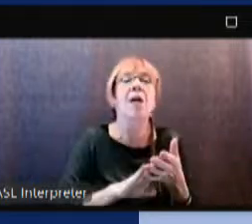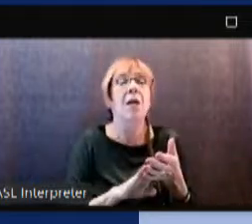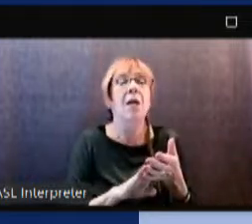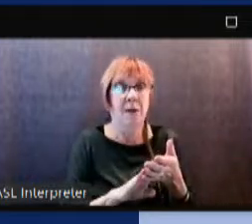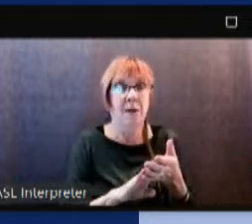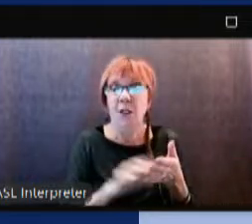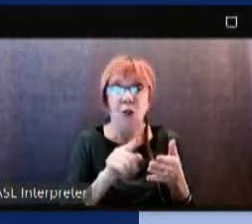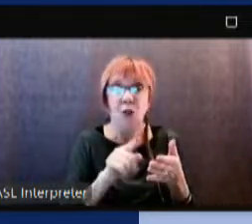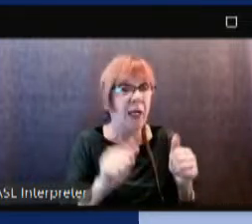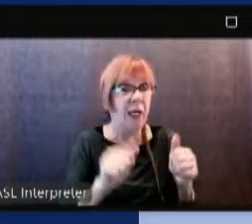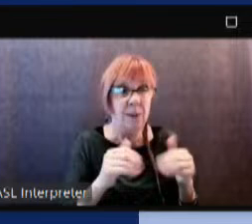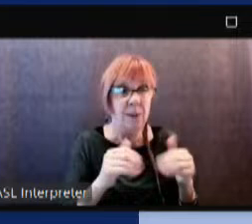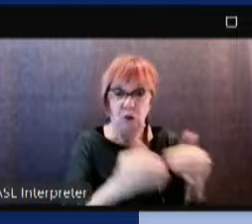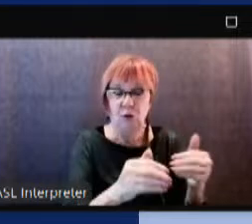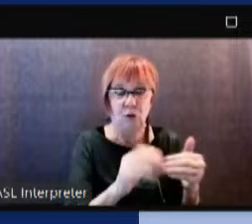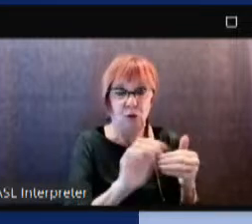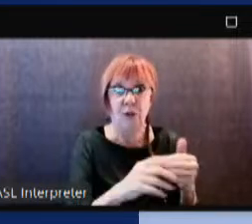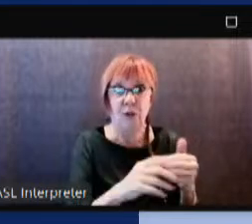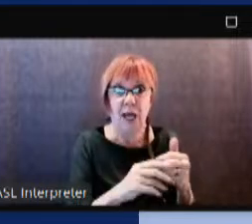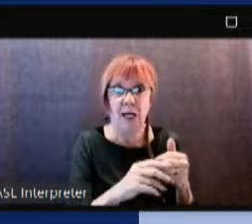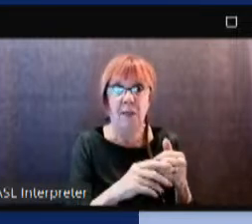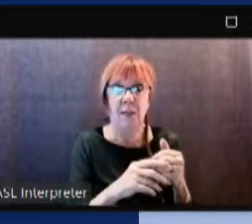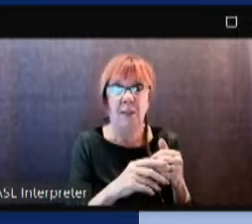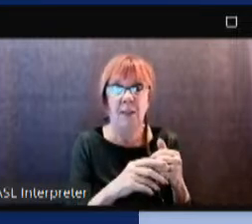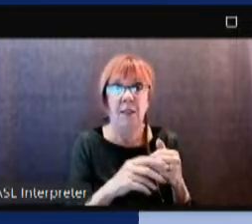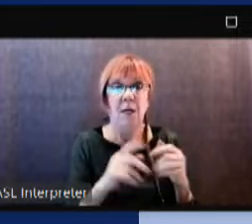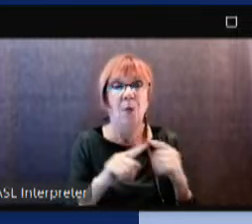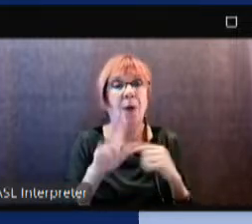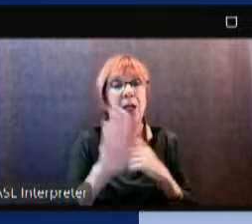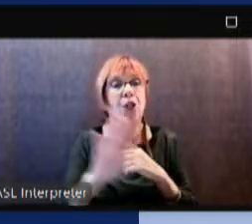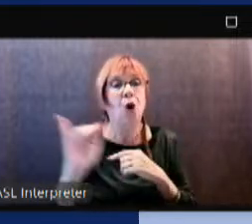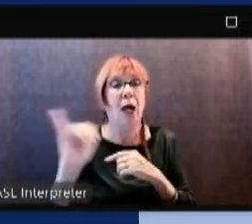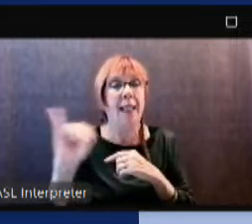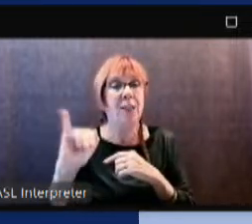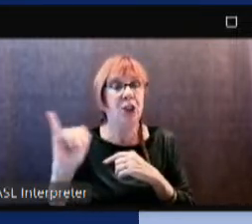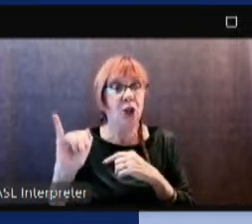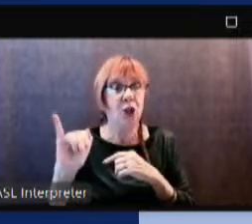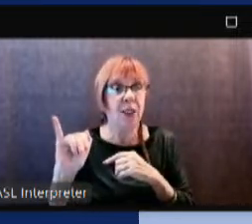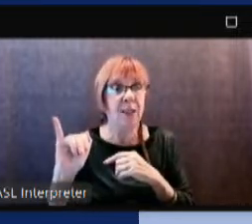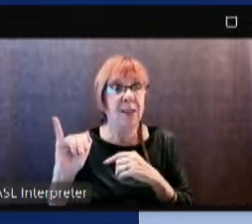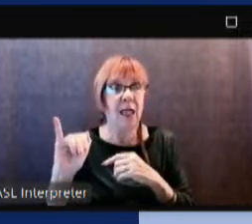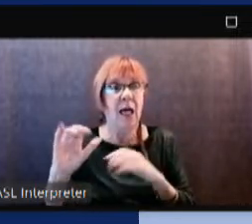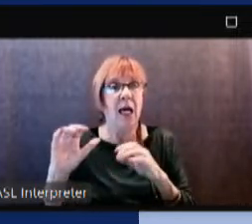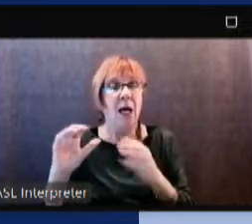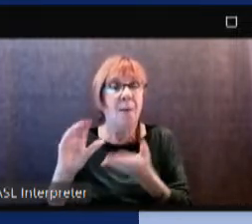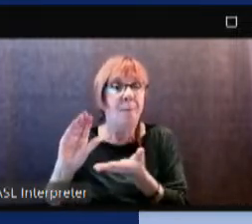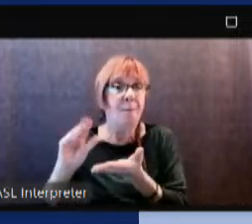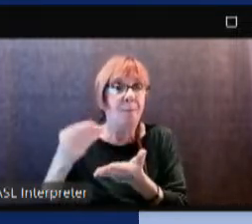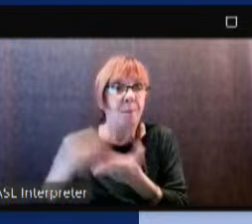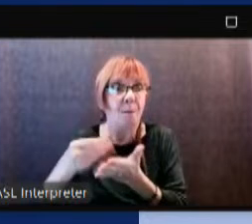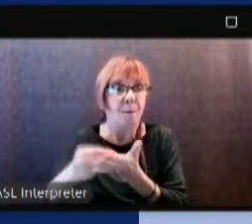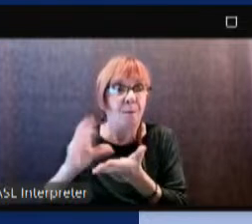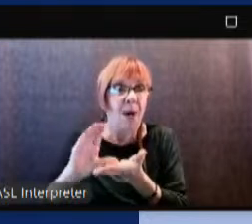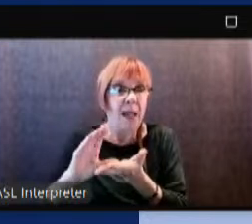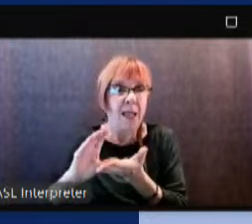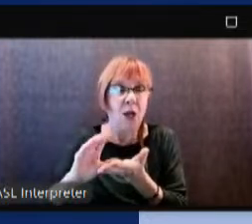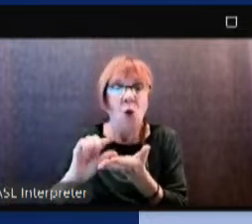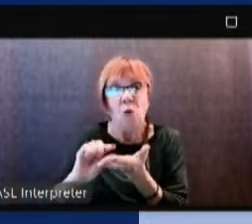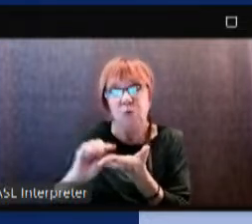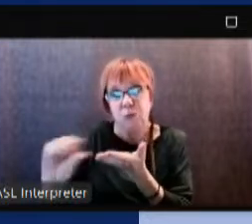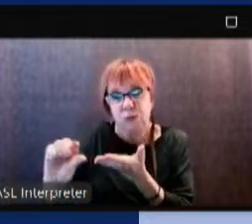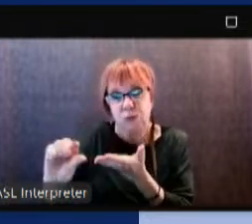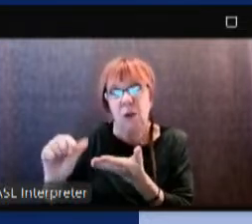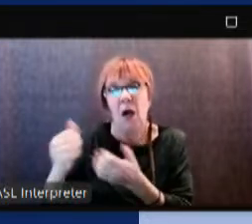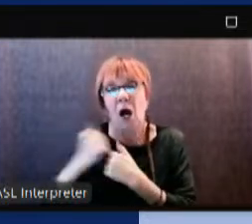left, if anything, of your debris removal coverage, then that payment would go to the county